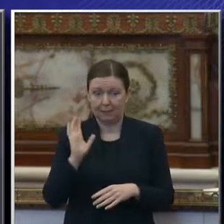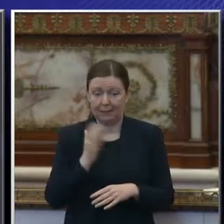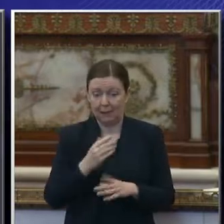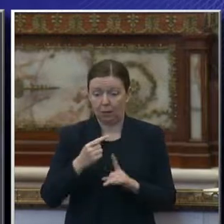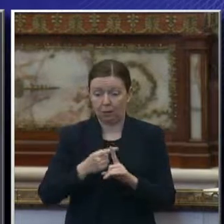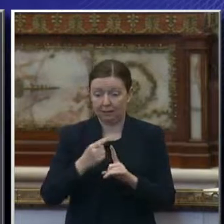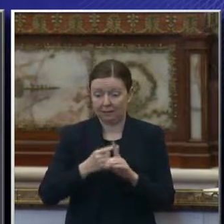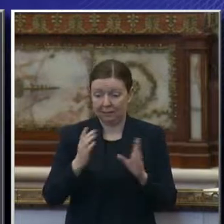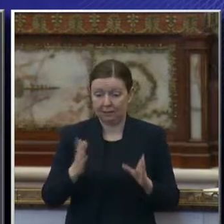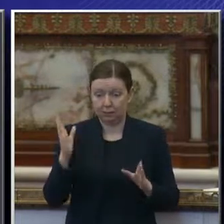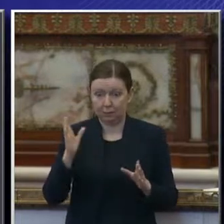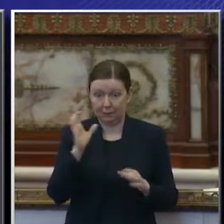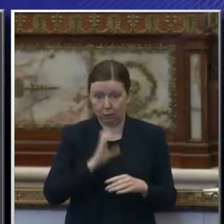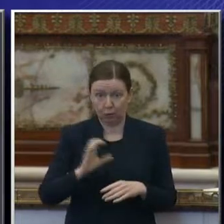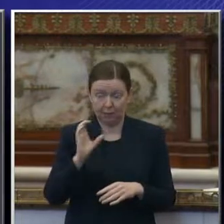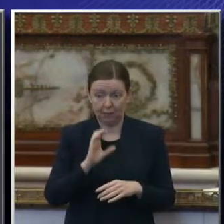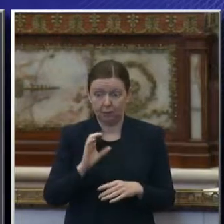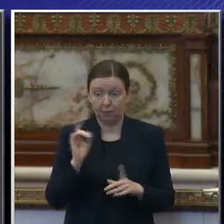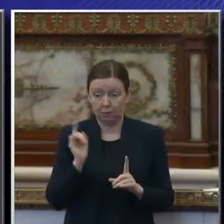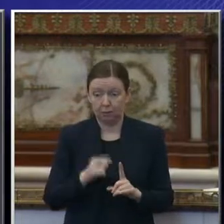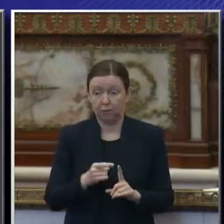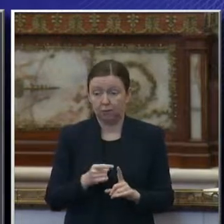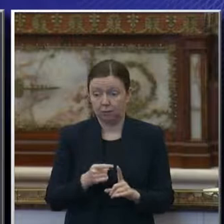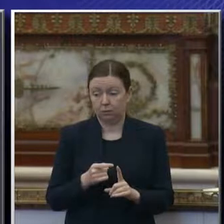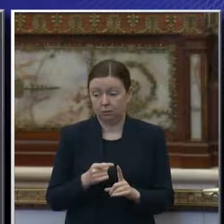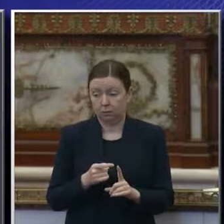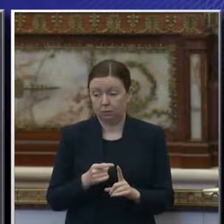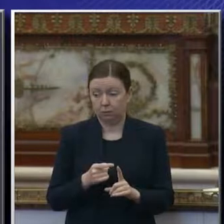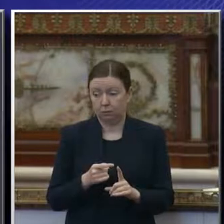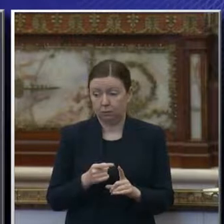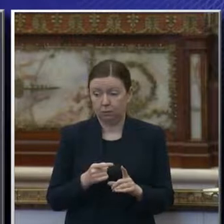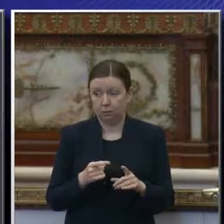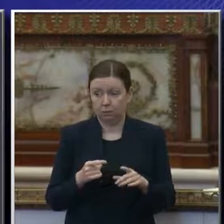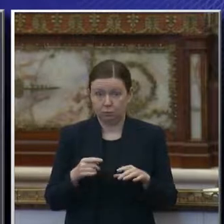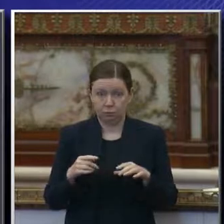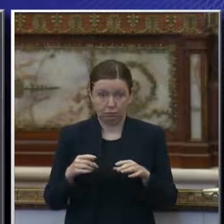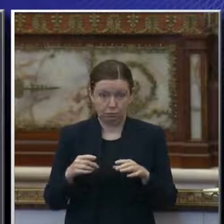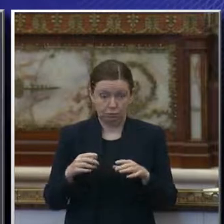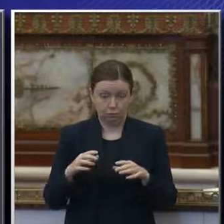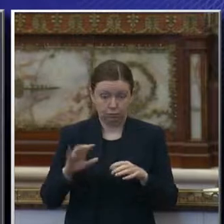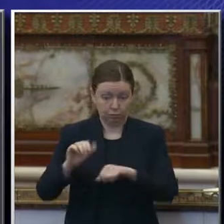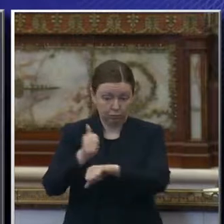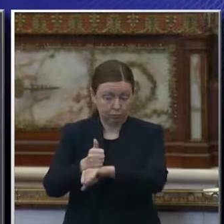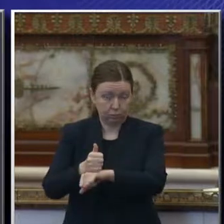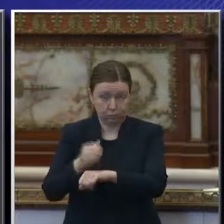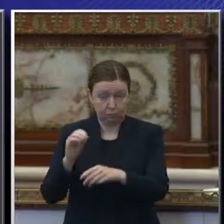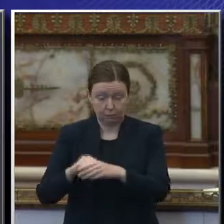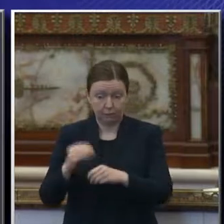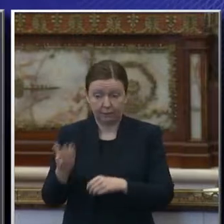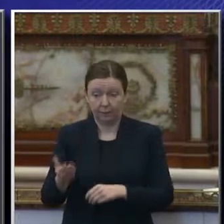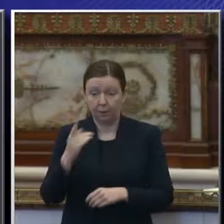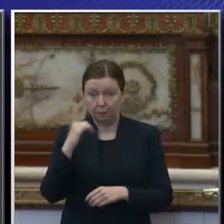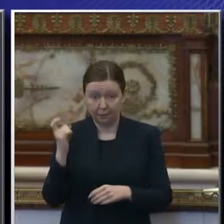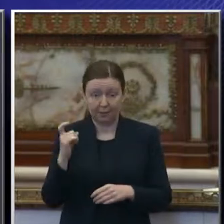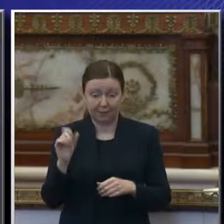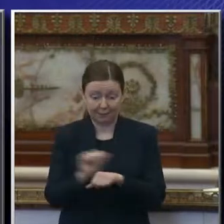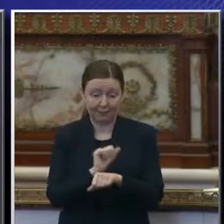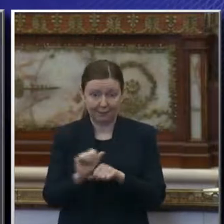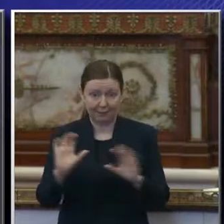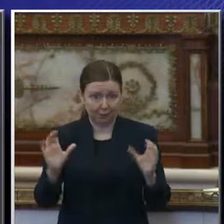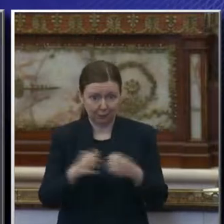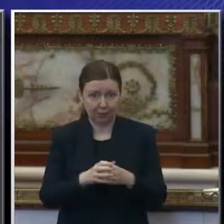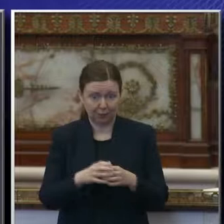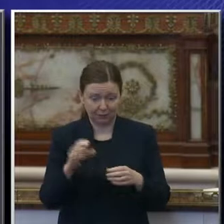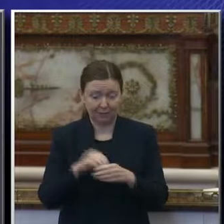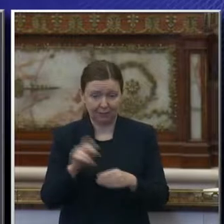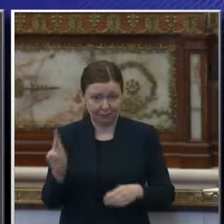tenants are going to be looking, you know, to occupy the logistics centers we're building is because of the labor force in